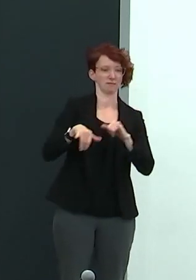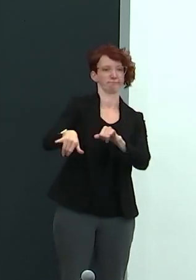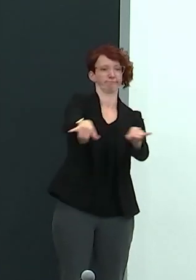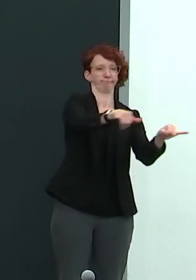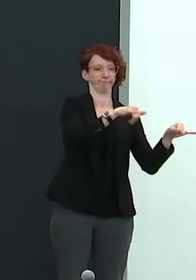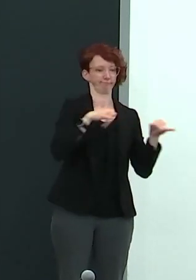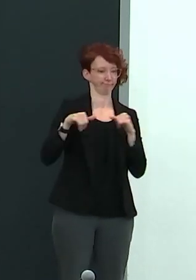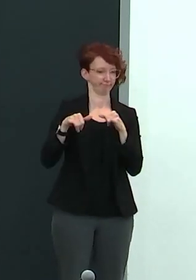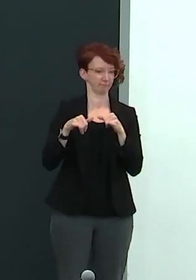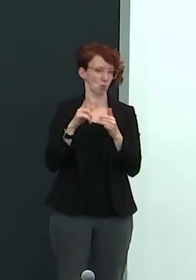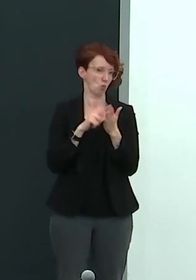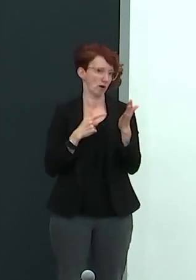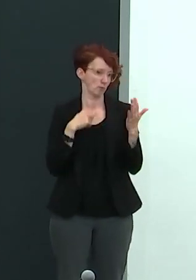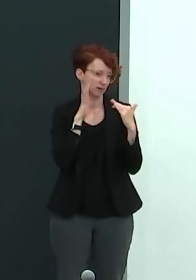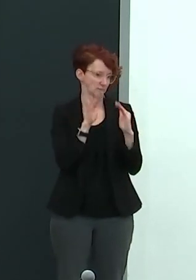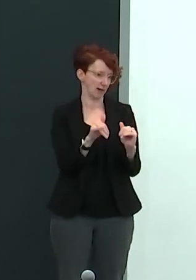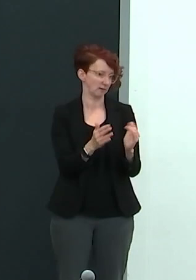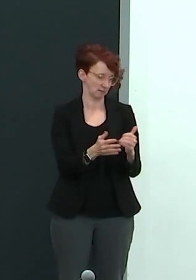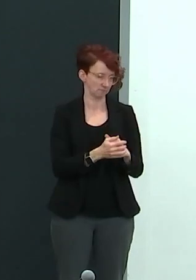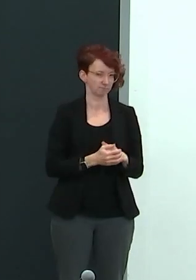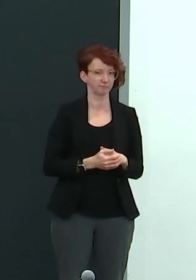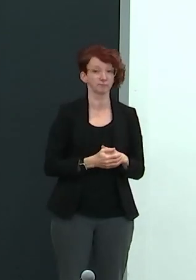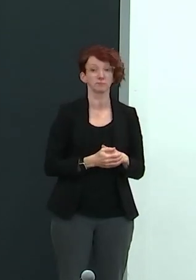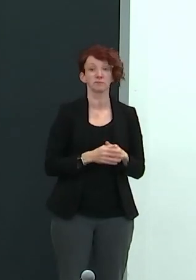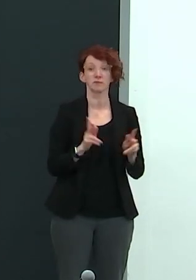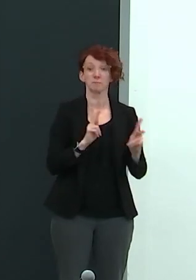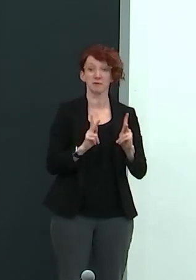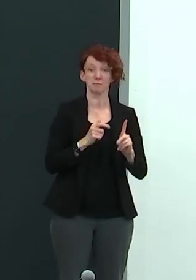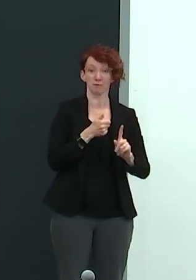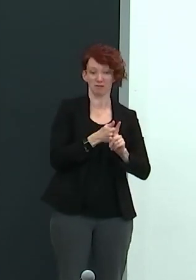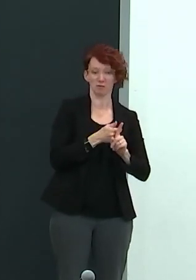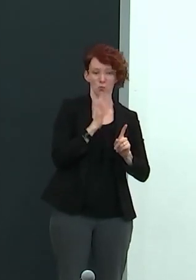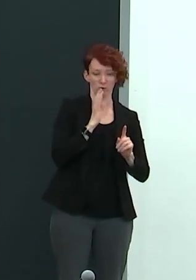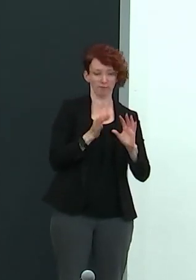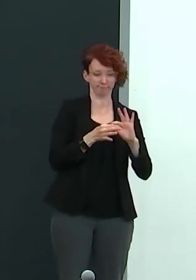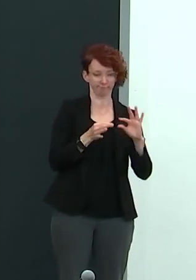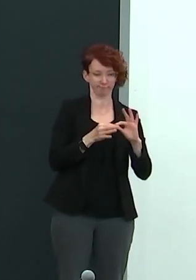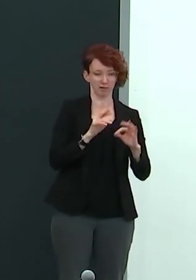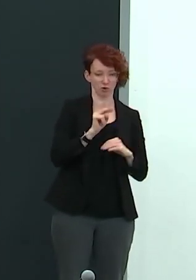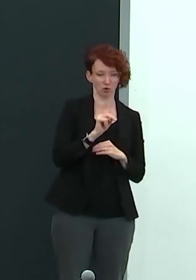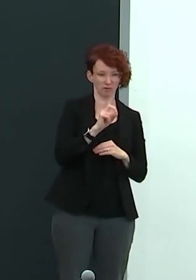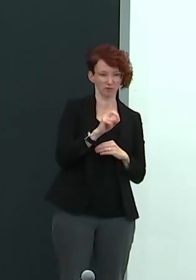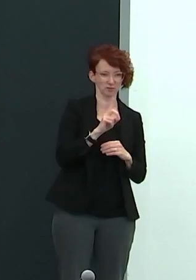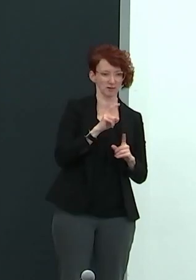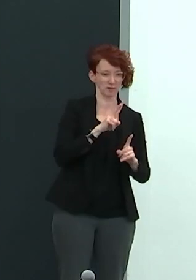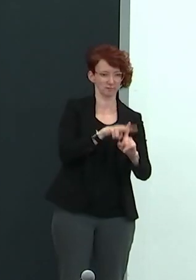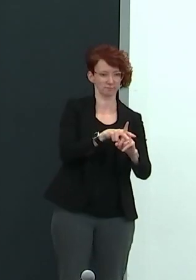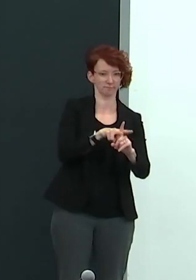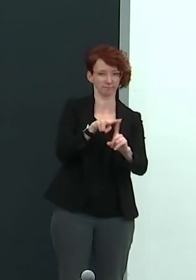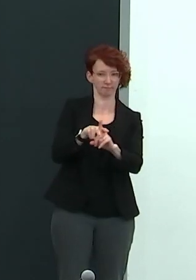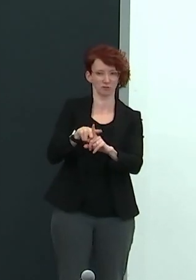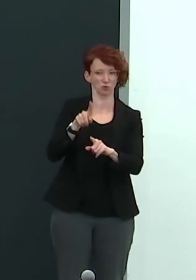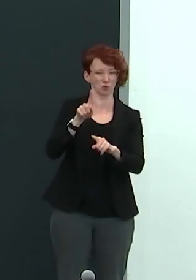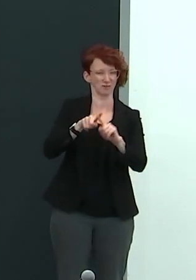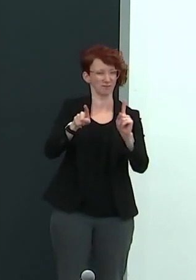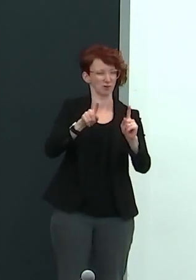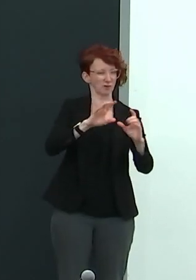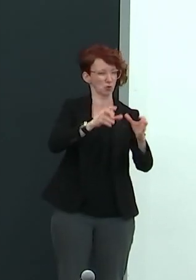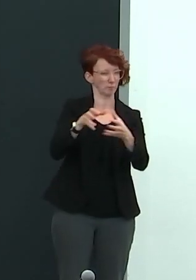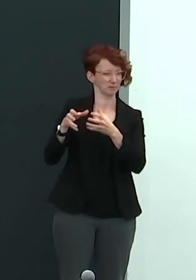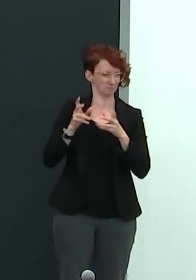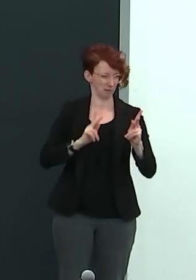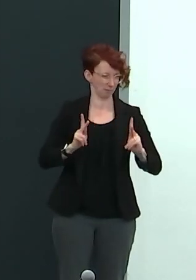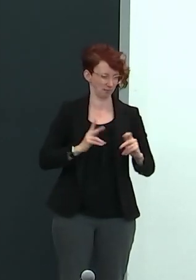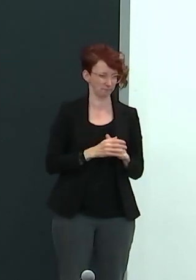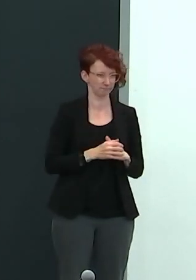Individuals will oftentimes relate neurodiversity to different populations. There are times in